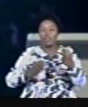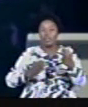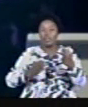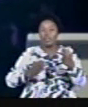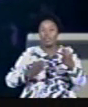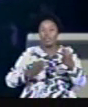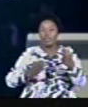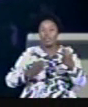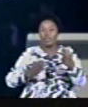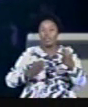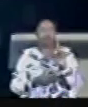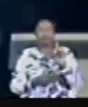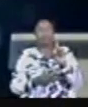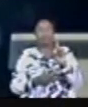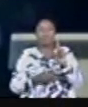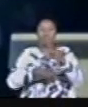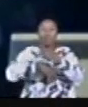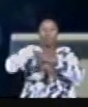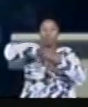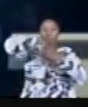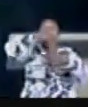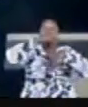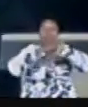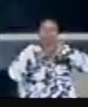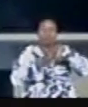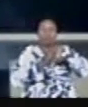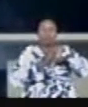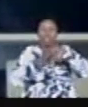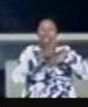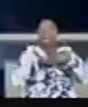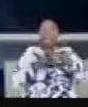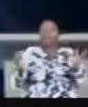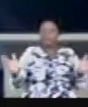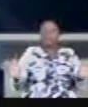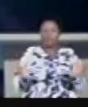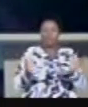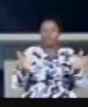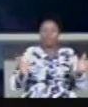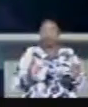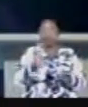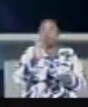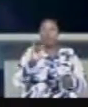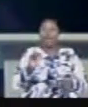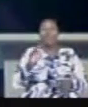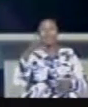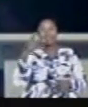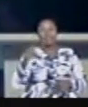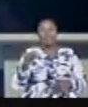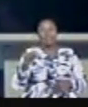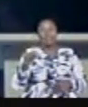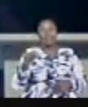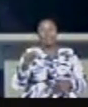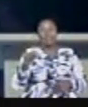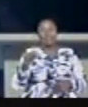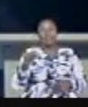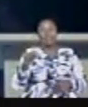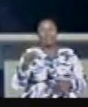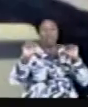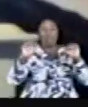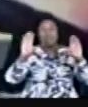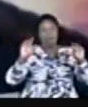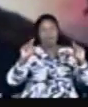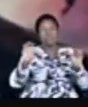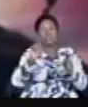one, comfort and consolation by the Spirit. Acts chapter